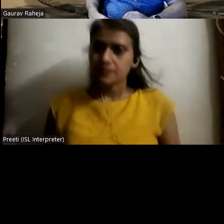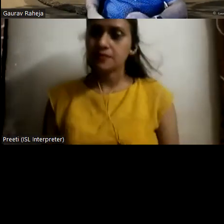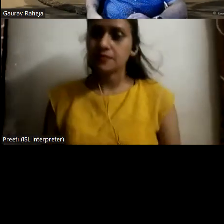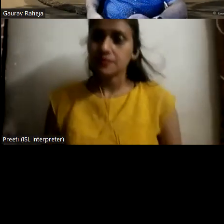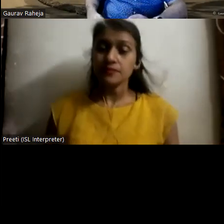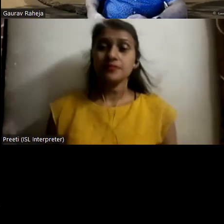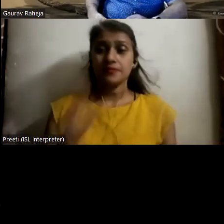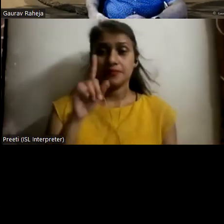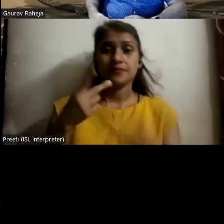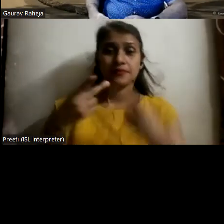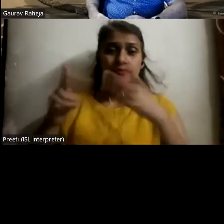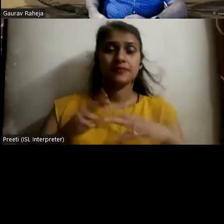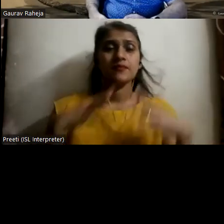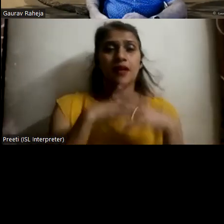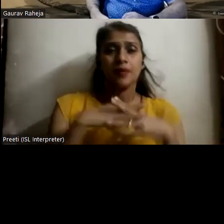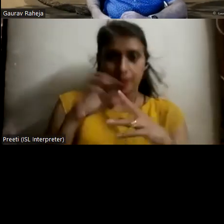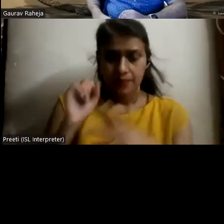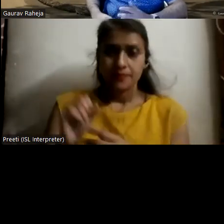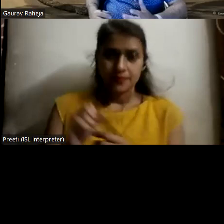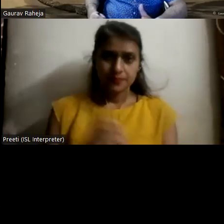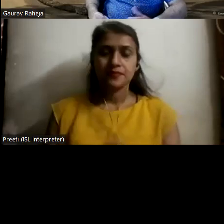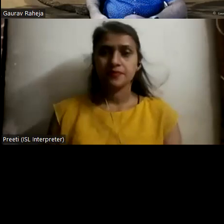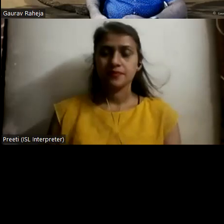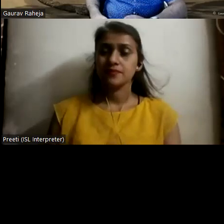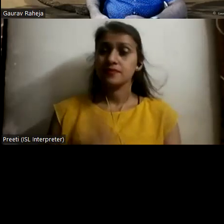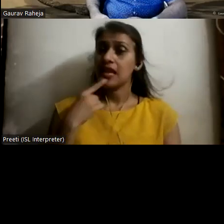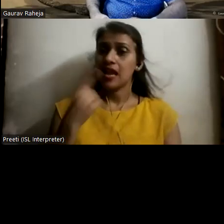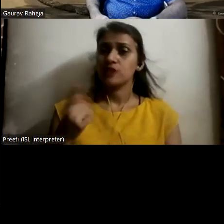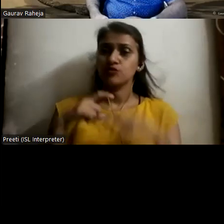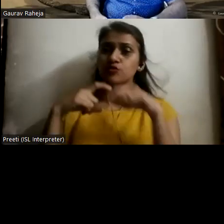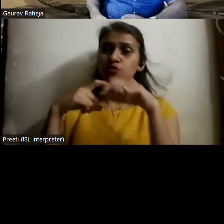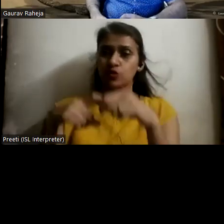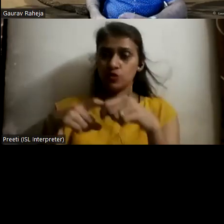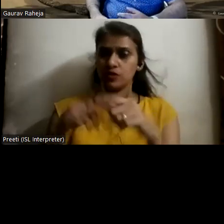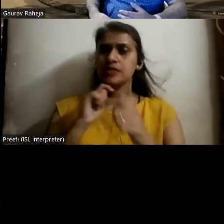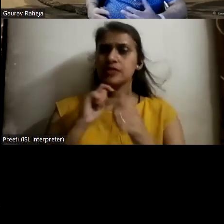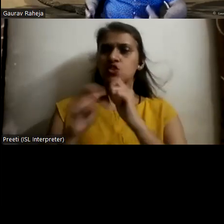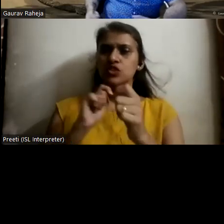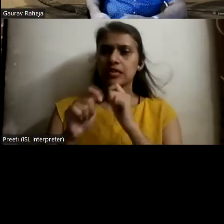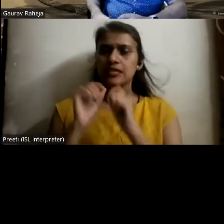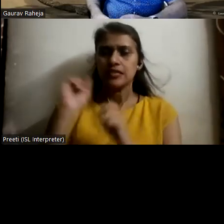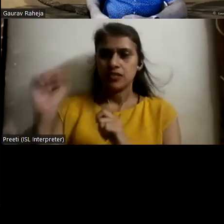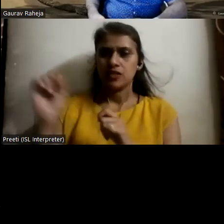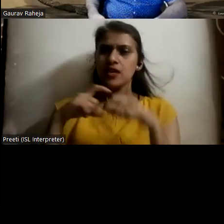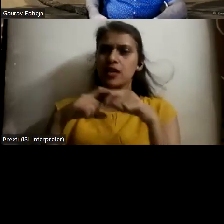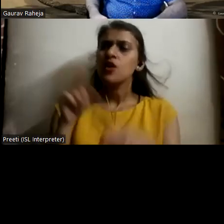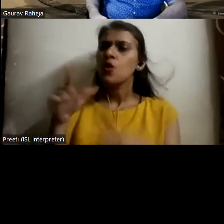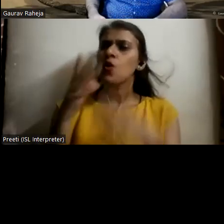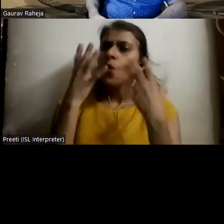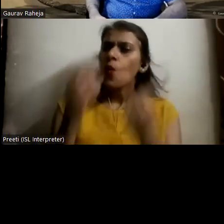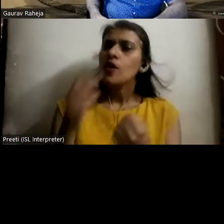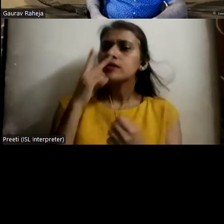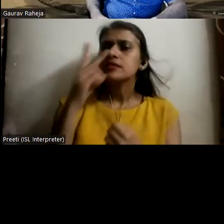to this was when he said, he was asked a question by the journalist, what do you want to see for the